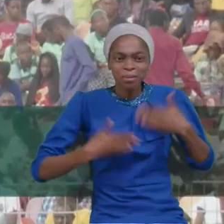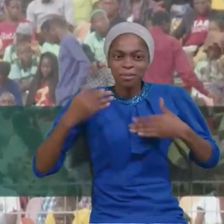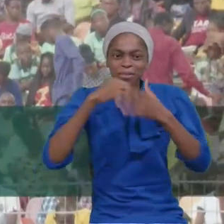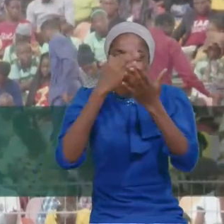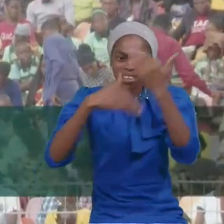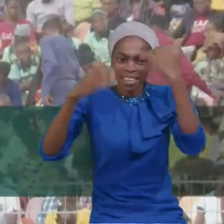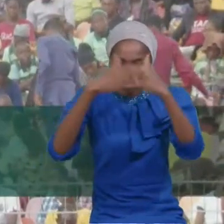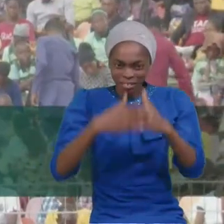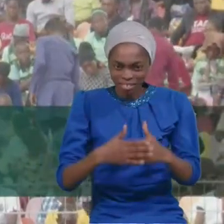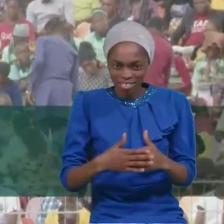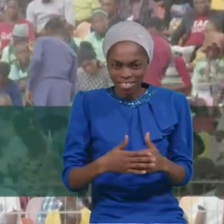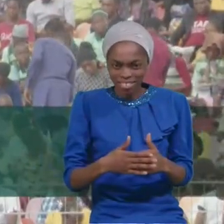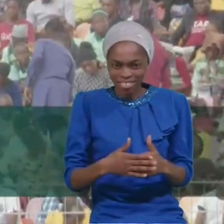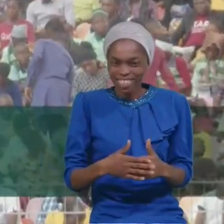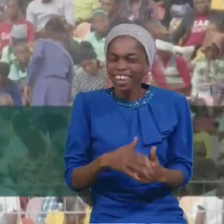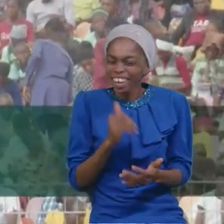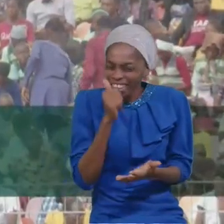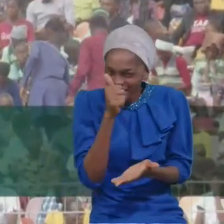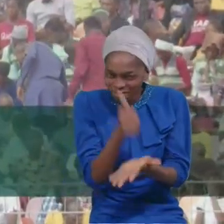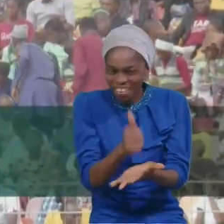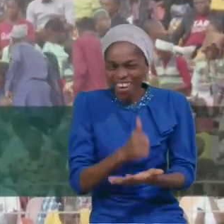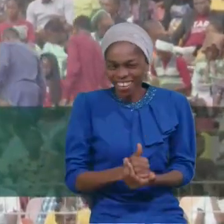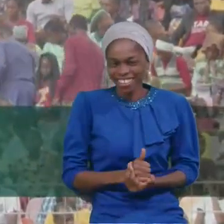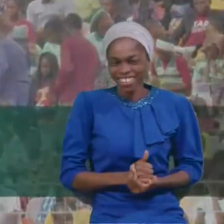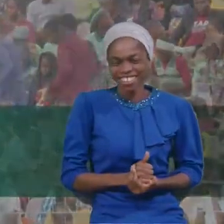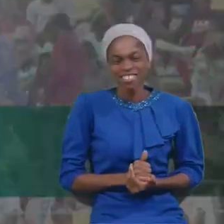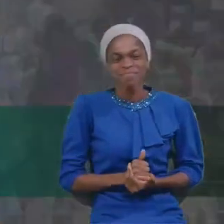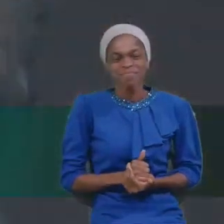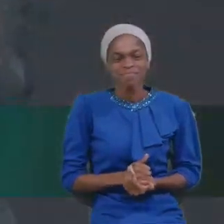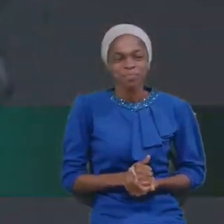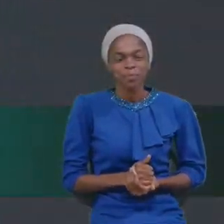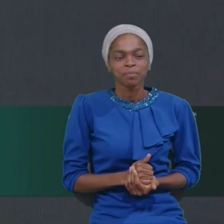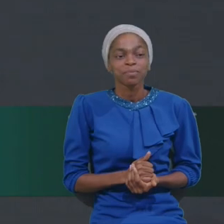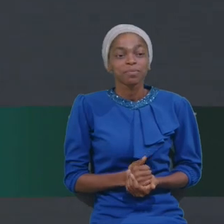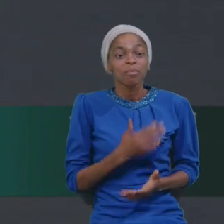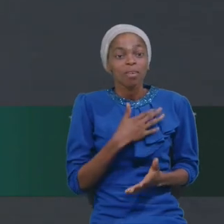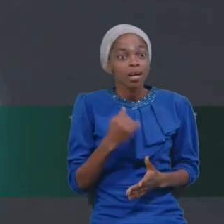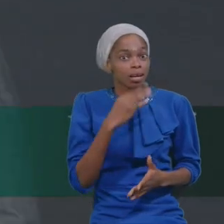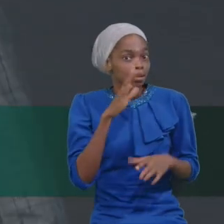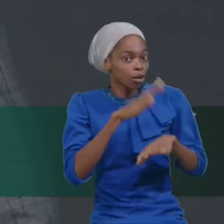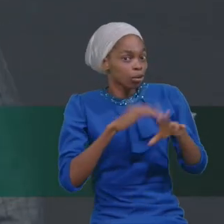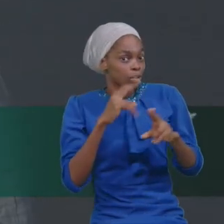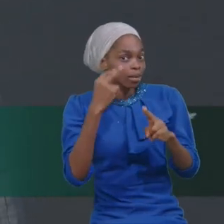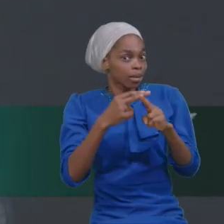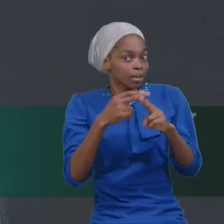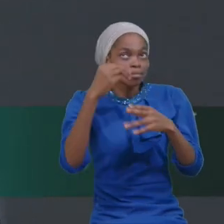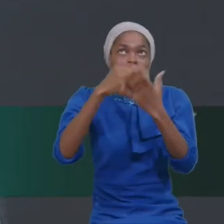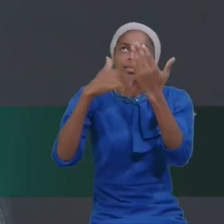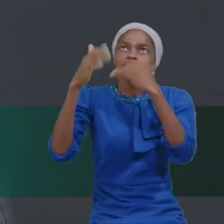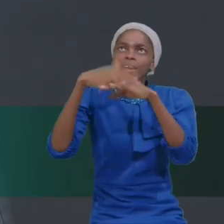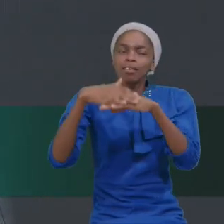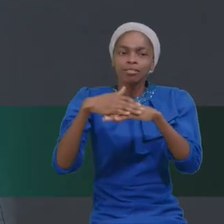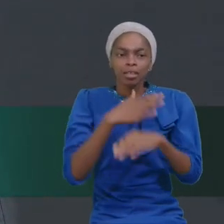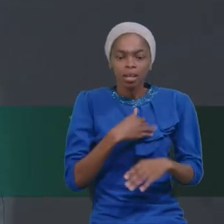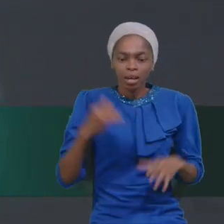They'll mention your name in heaven, and the angels will burst into joy, because it says, it shall